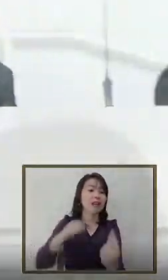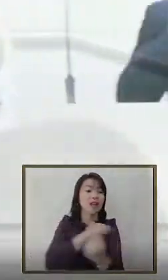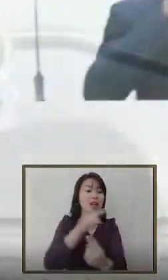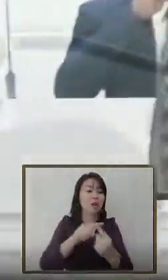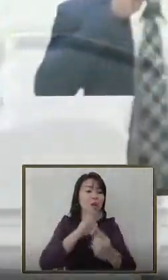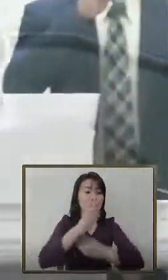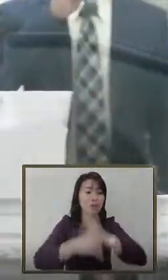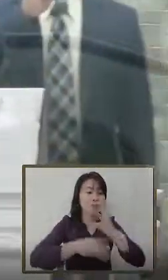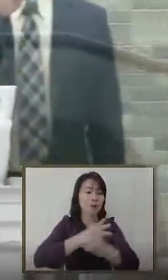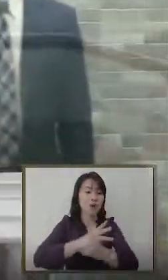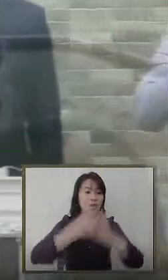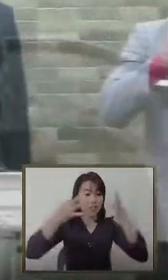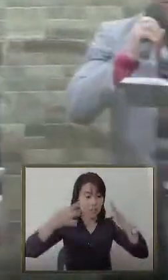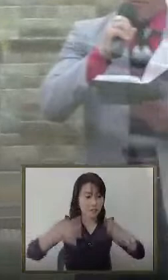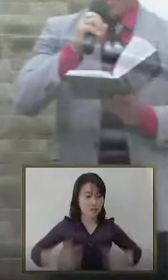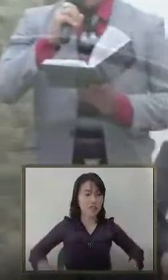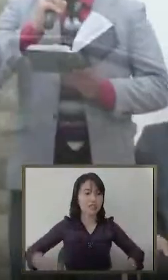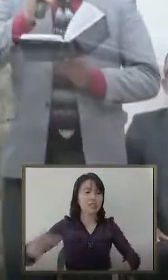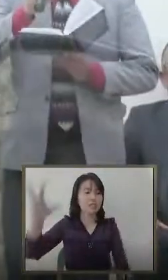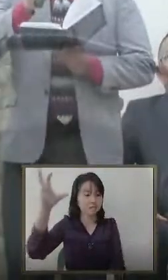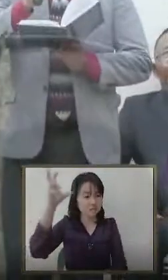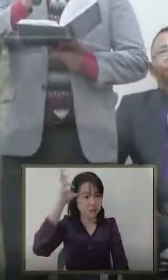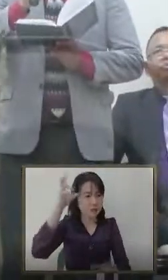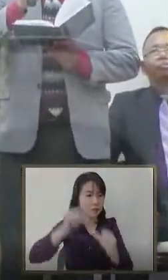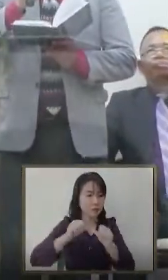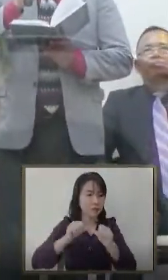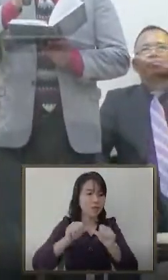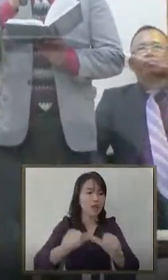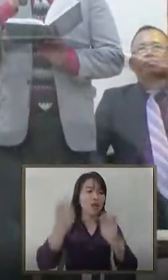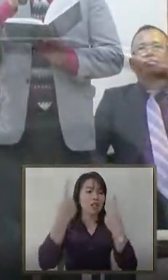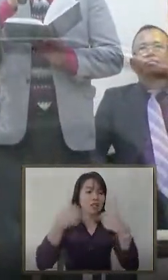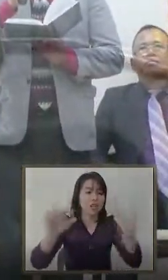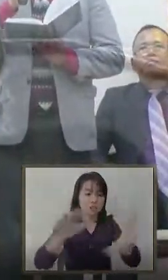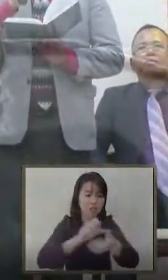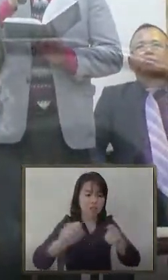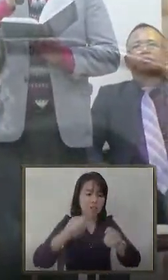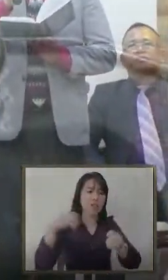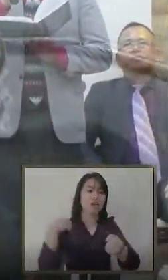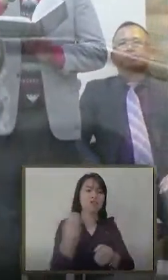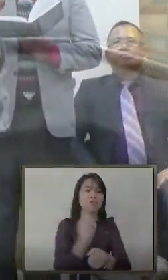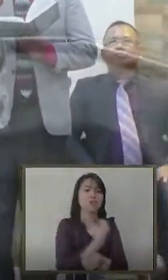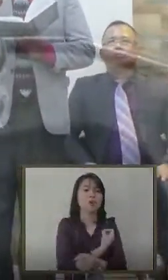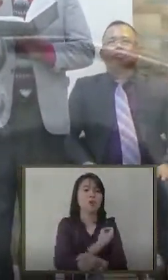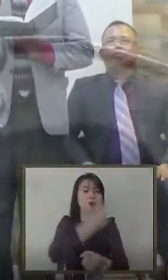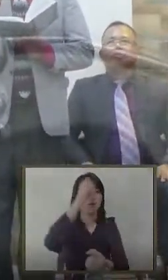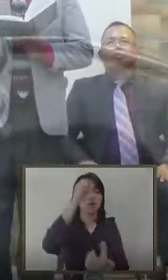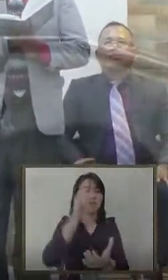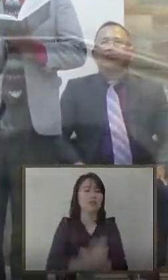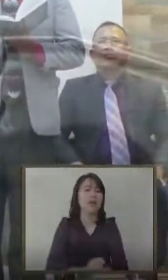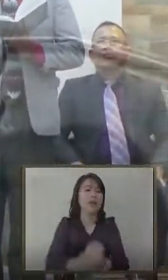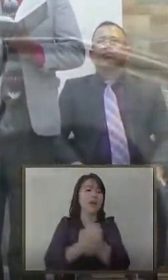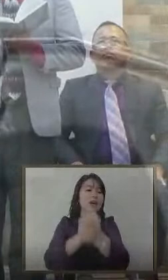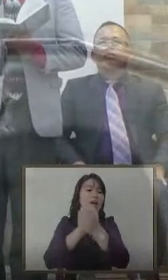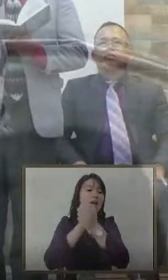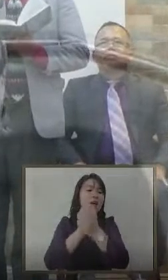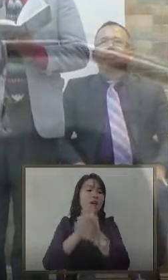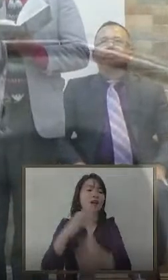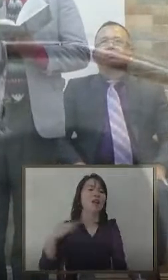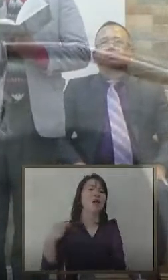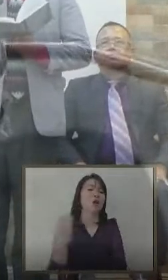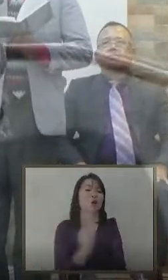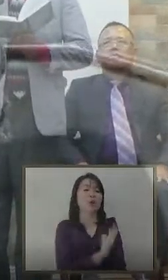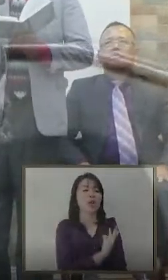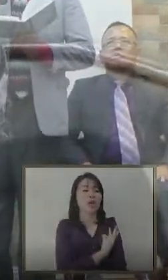Lord. When the world and the flesh and the devil press on and try to tear our strongholds